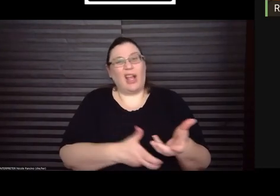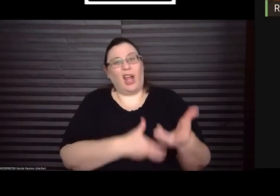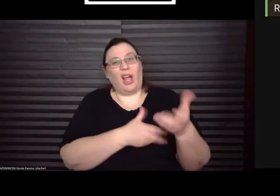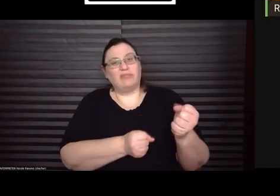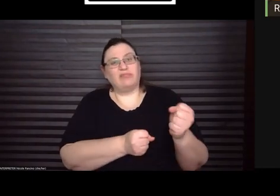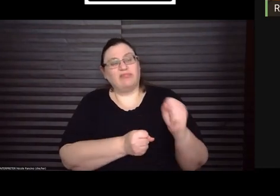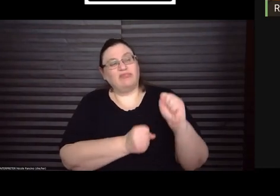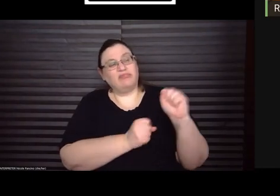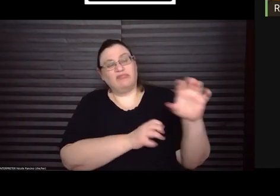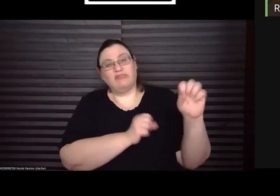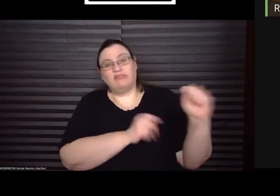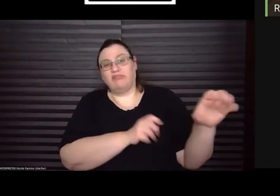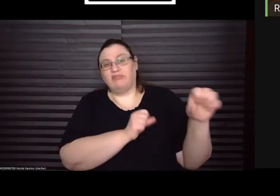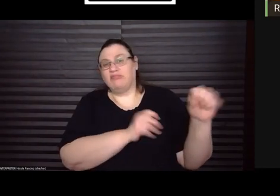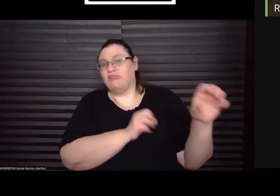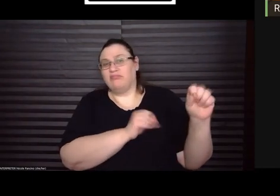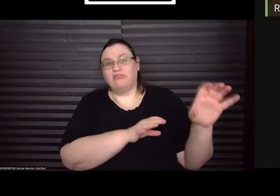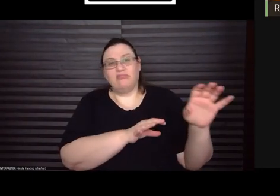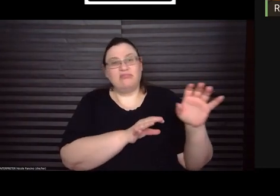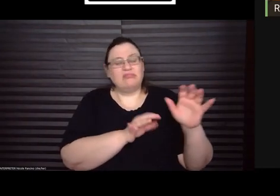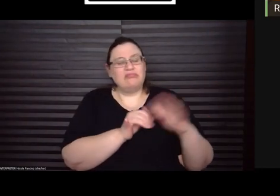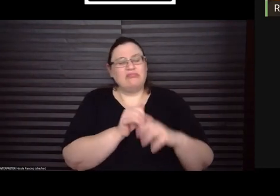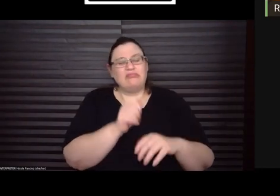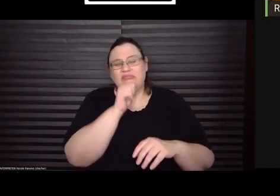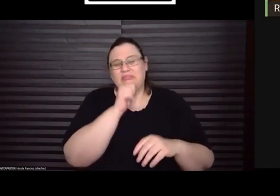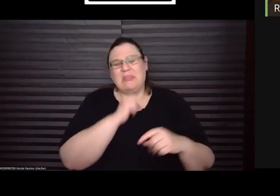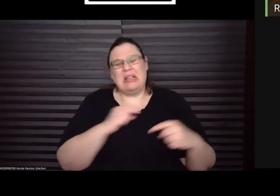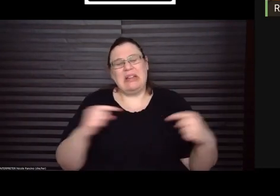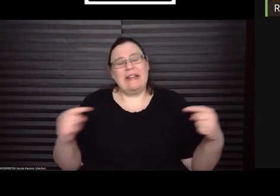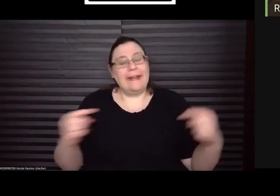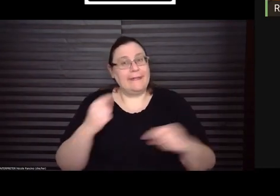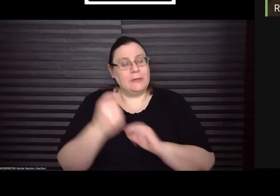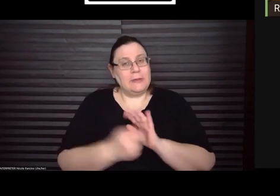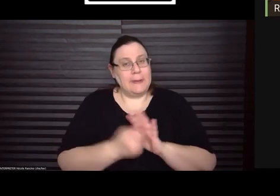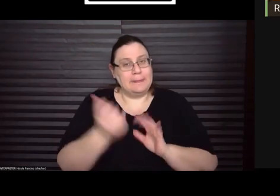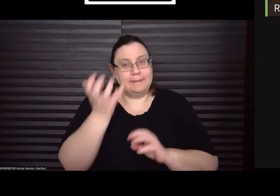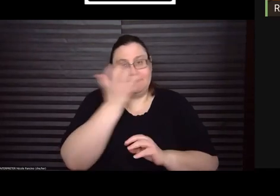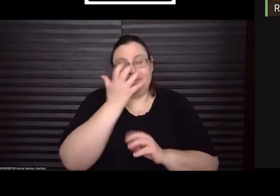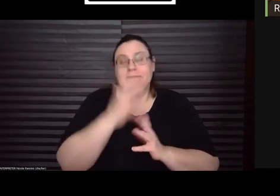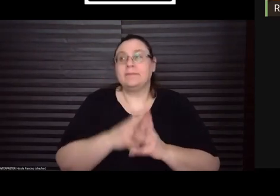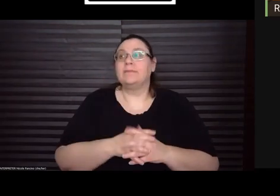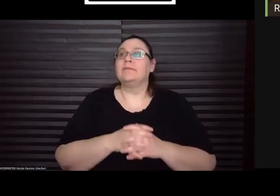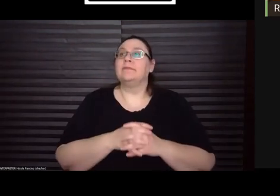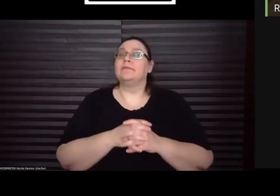had to go. And so that was just a very, very, very painful time.